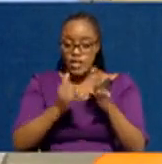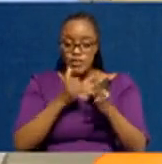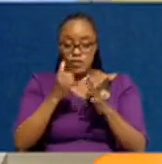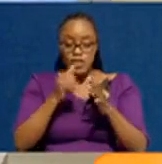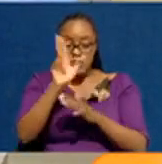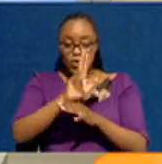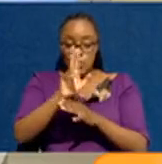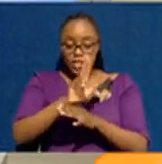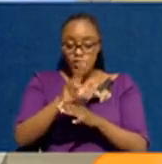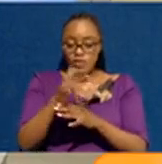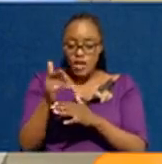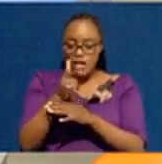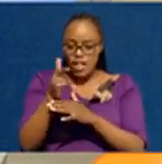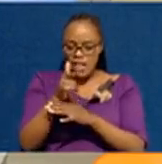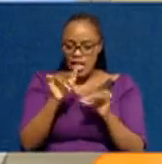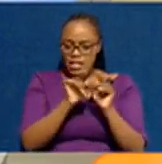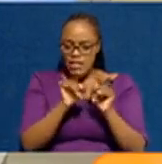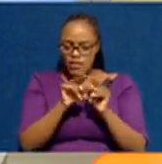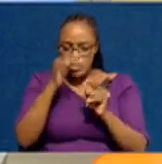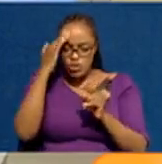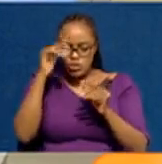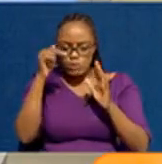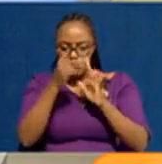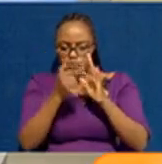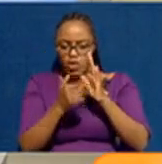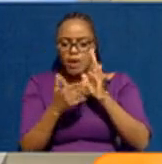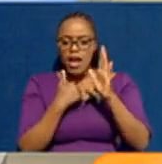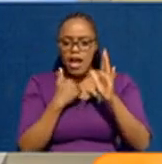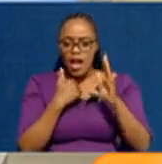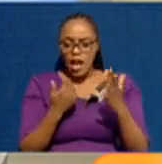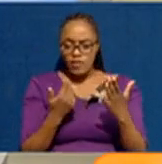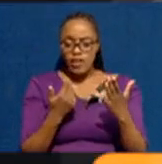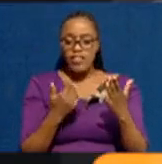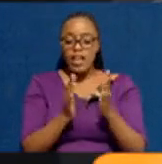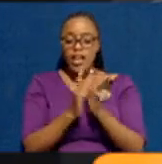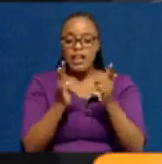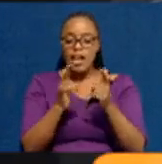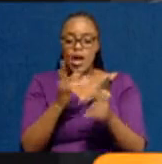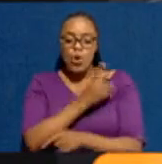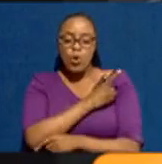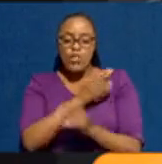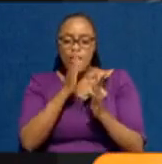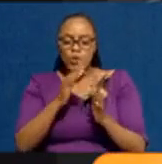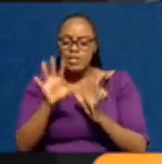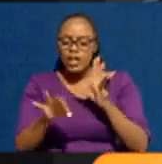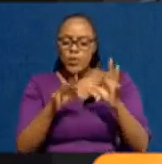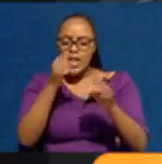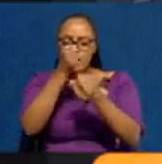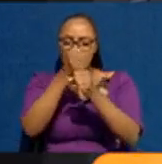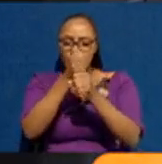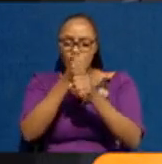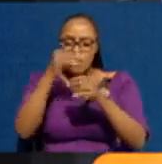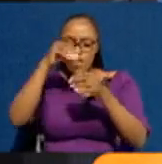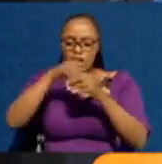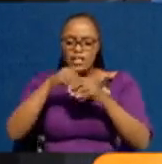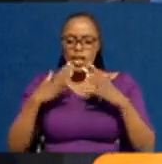type of camera and radioactive tracer to look at organs in the body, allowing the doctor to analyze the function of the